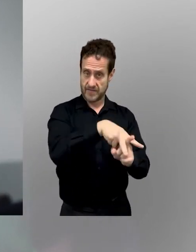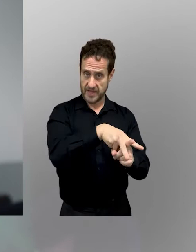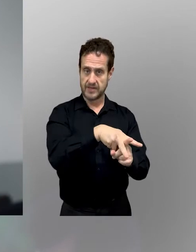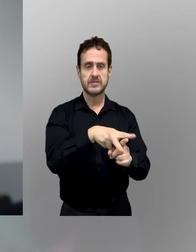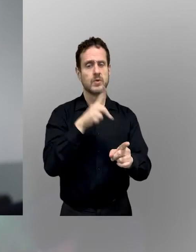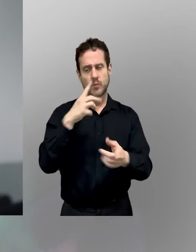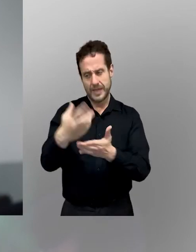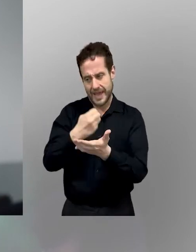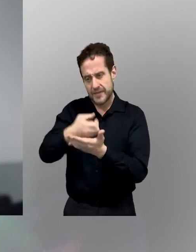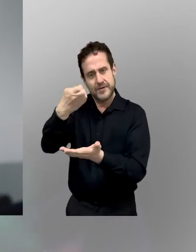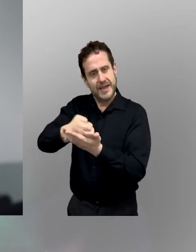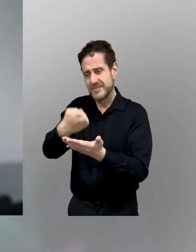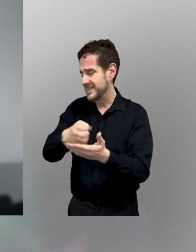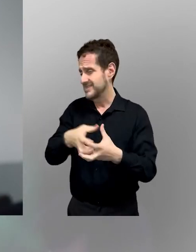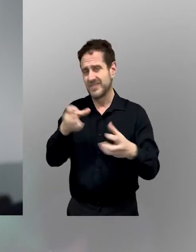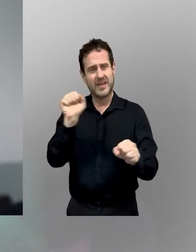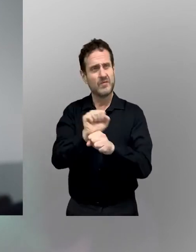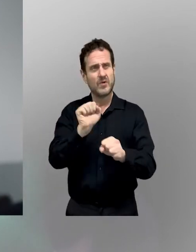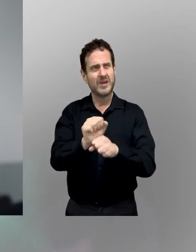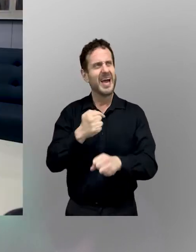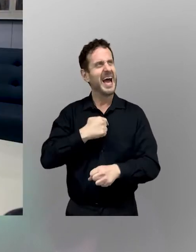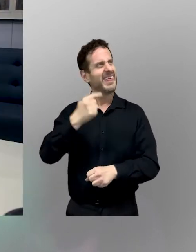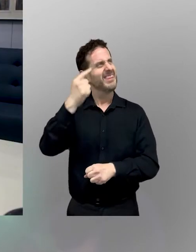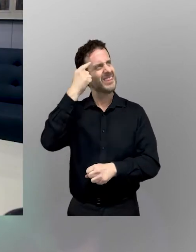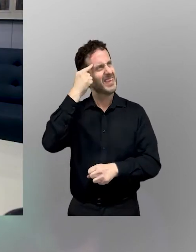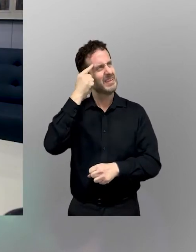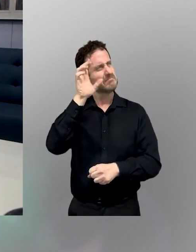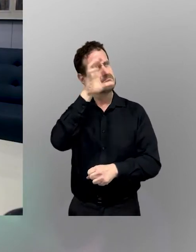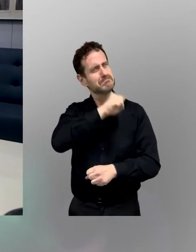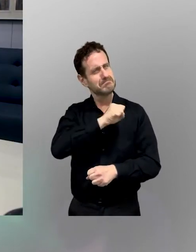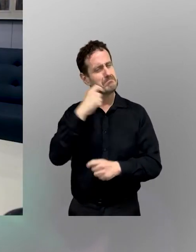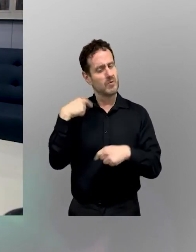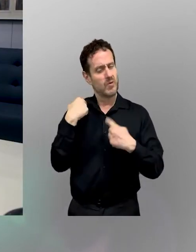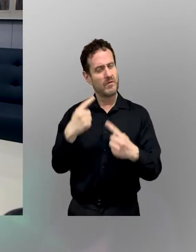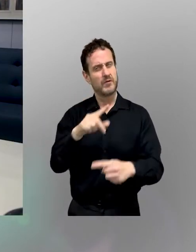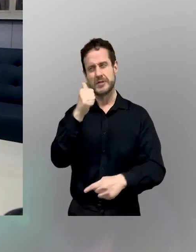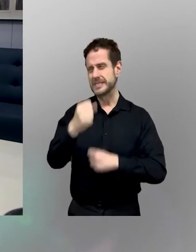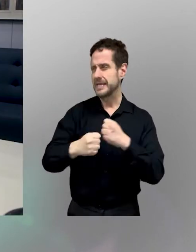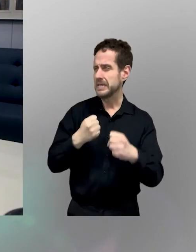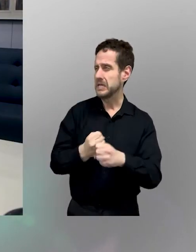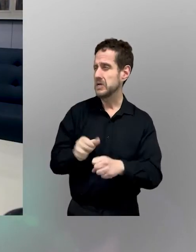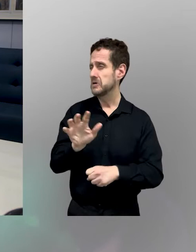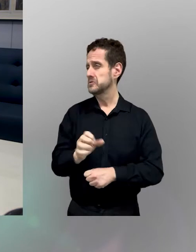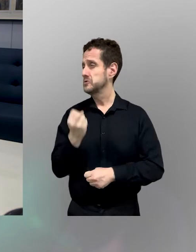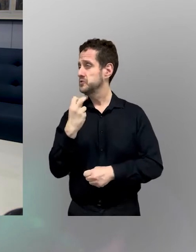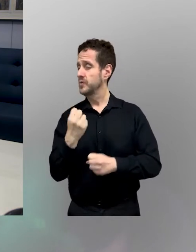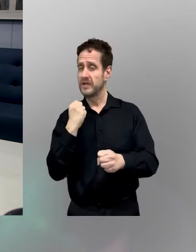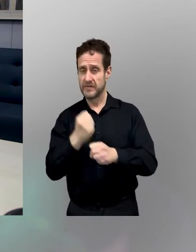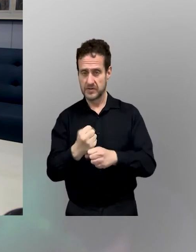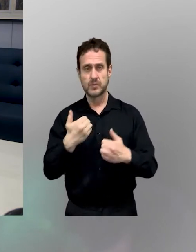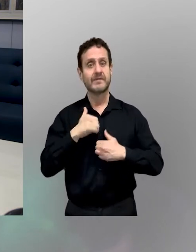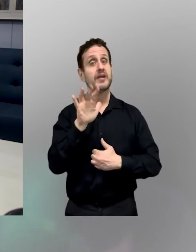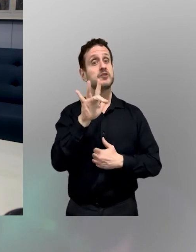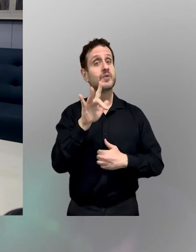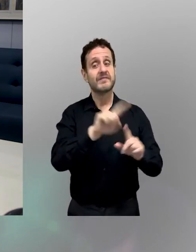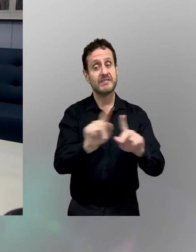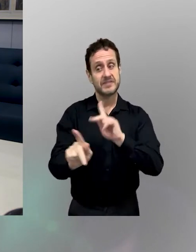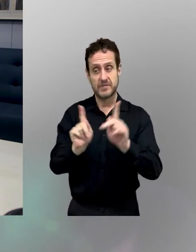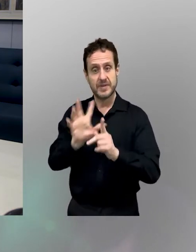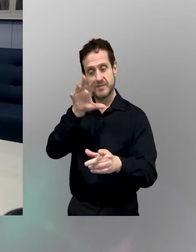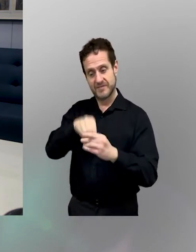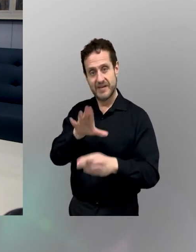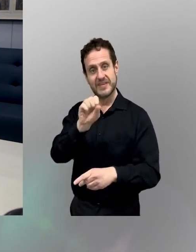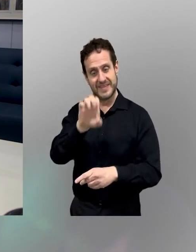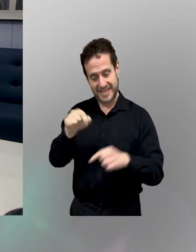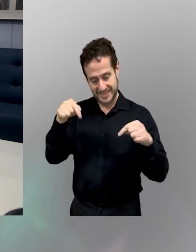through discovery, there was a lot of work as well. I'd estimate over the course of the last 10, 12 years, we've probably had